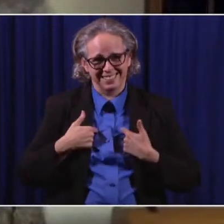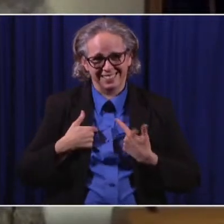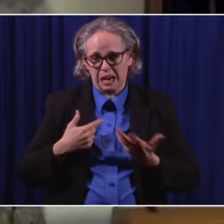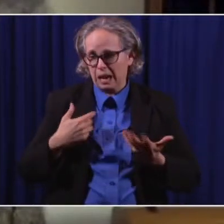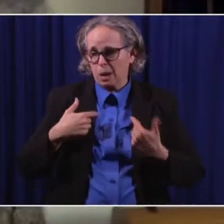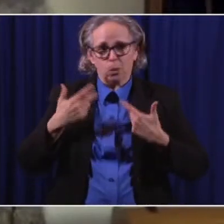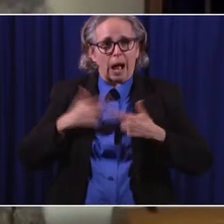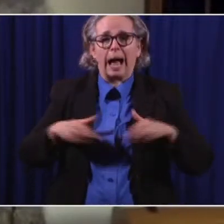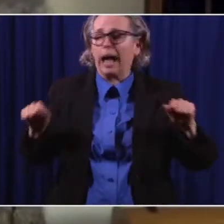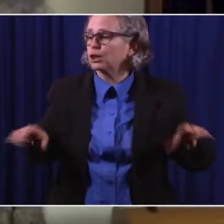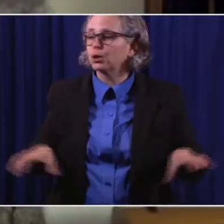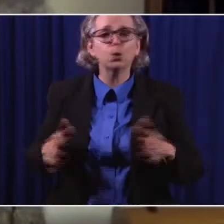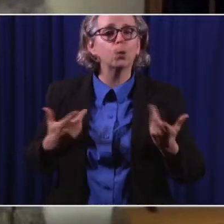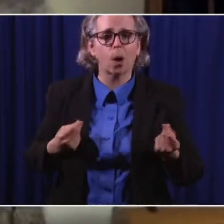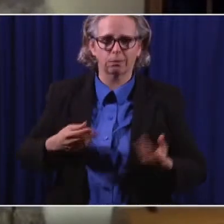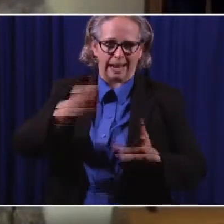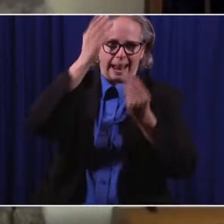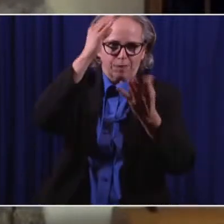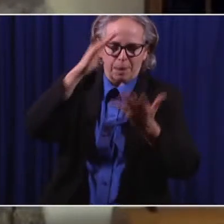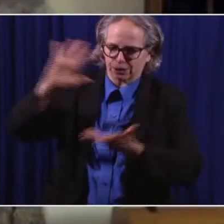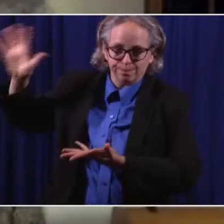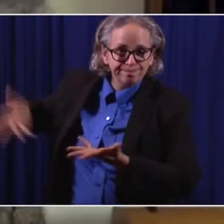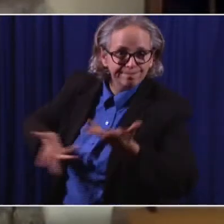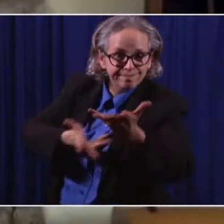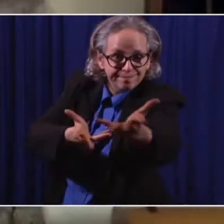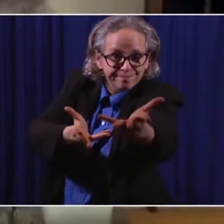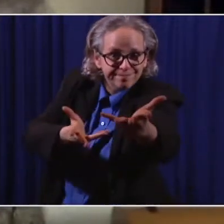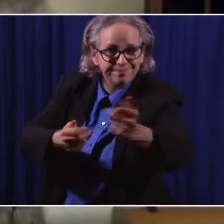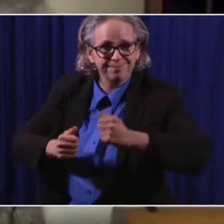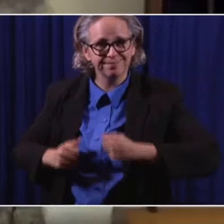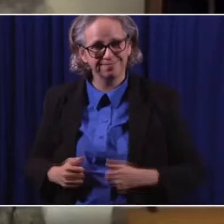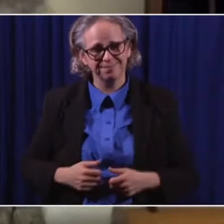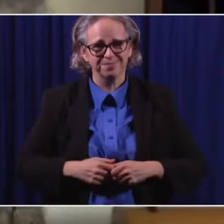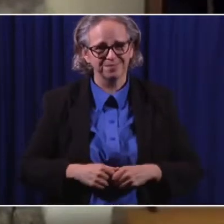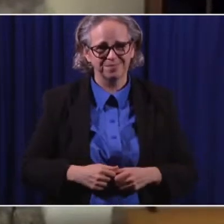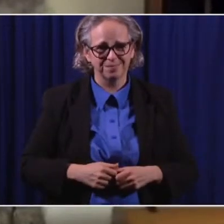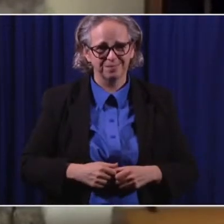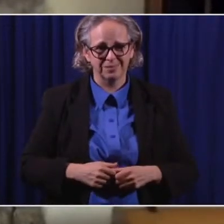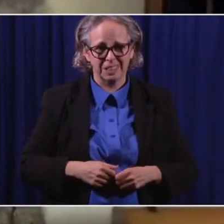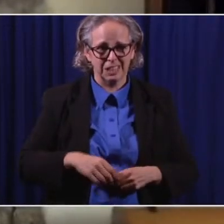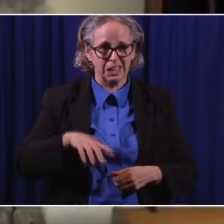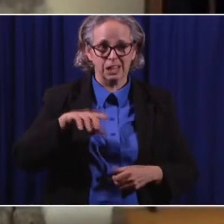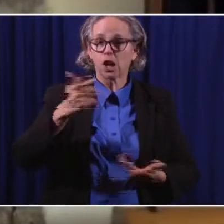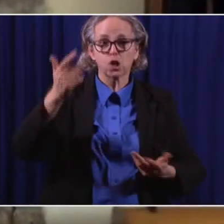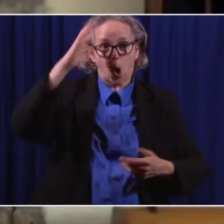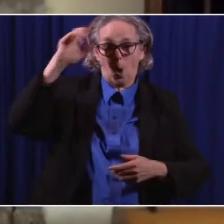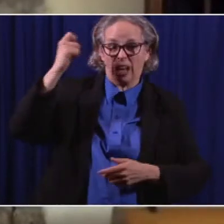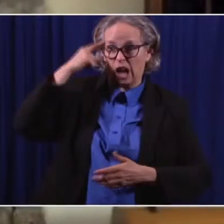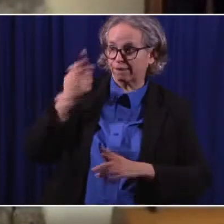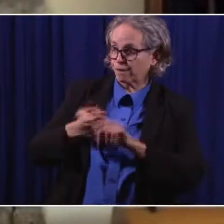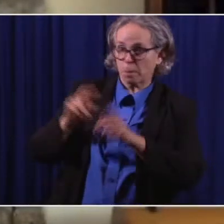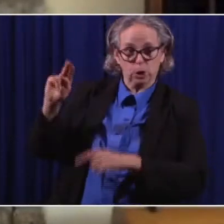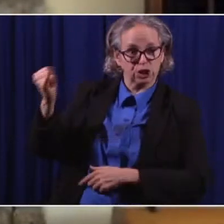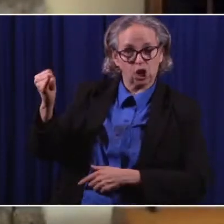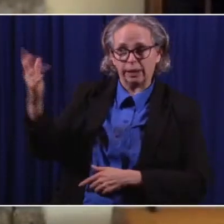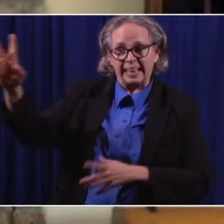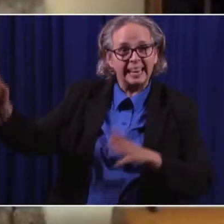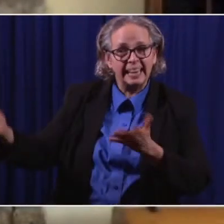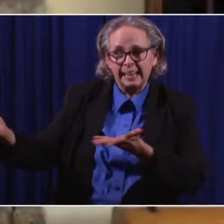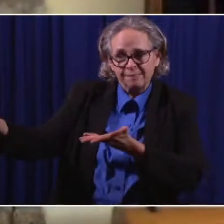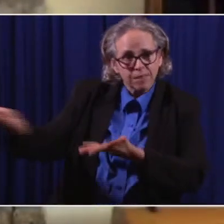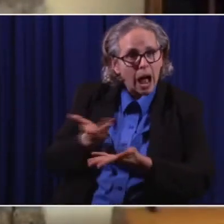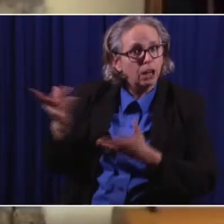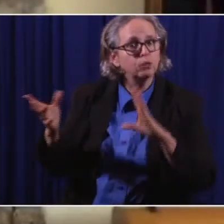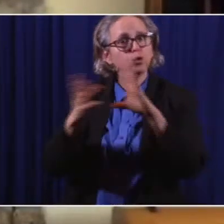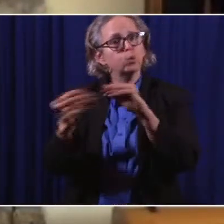fully expected when Governor Christie came and talked that people would be on the internet right away saying different things. I